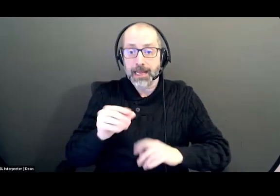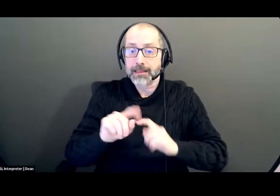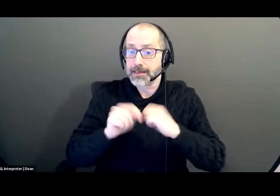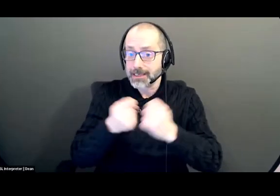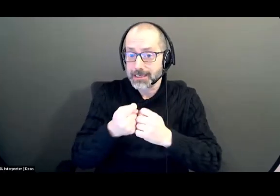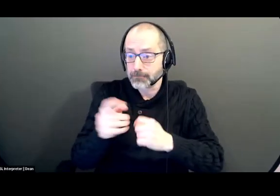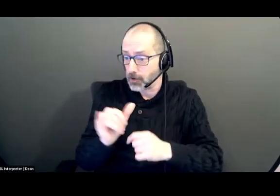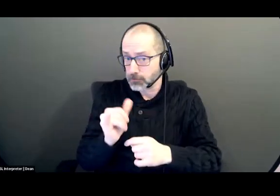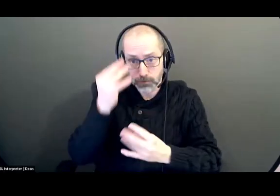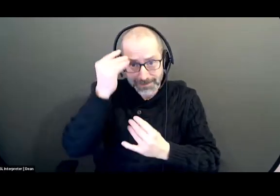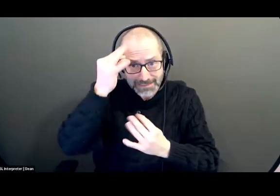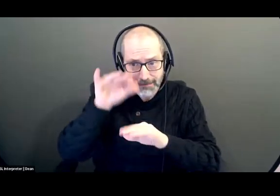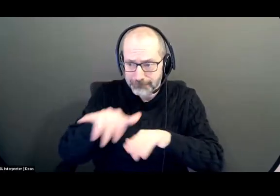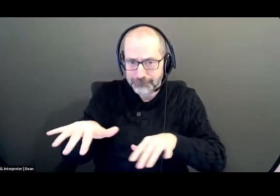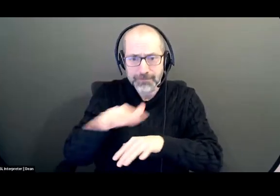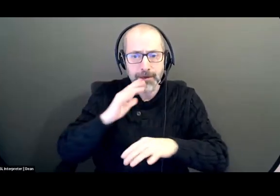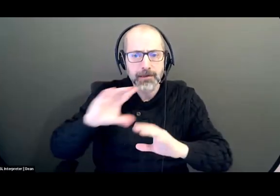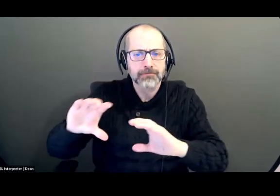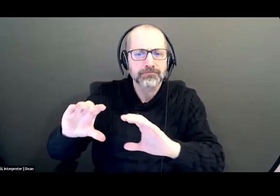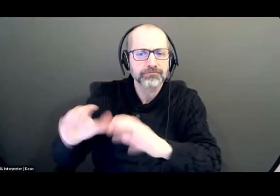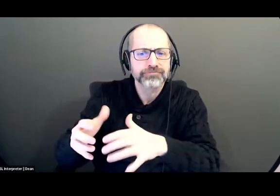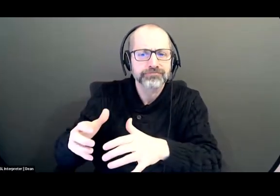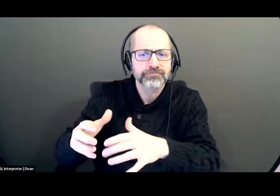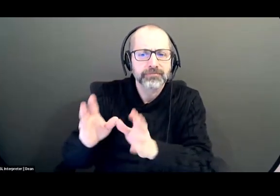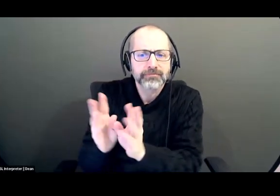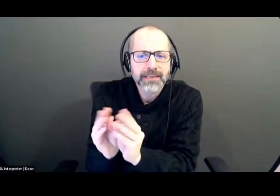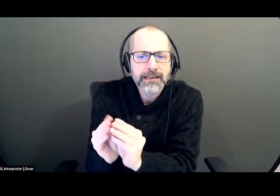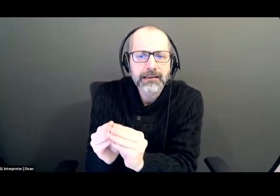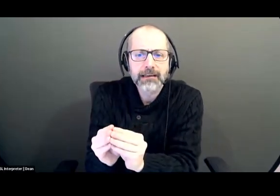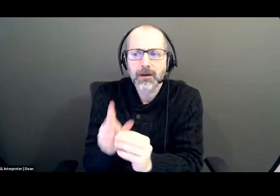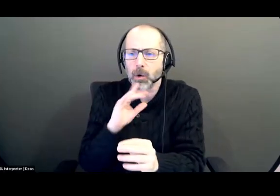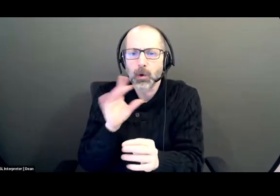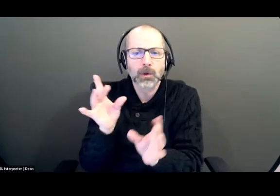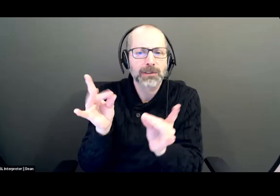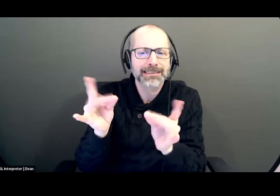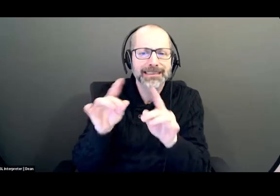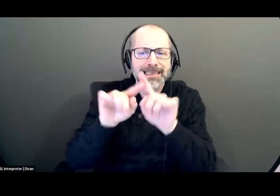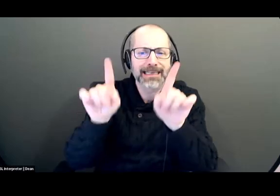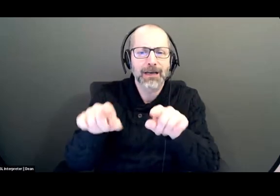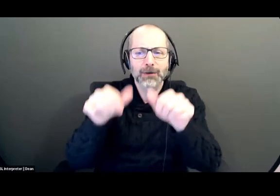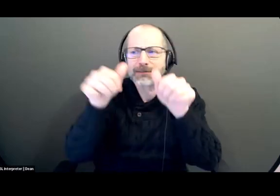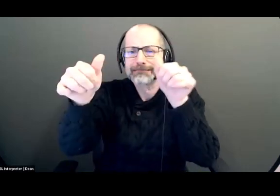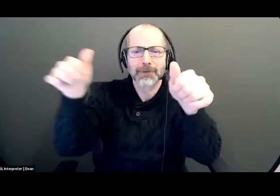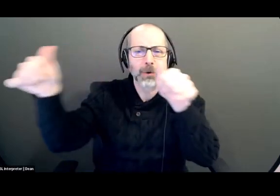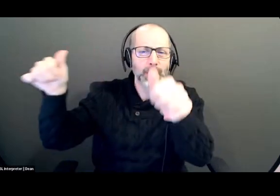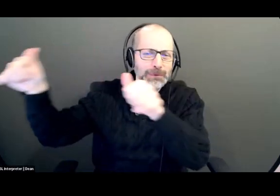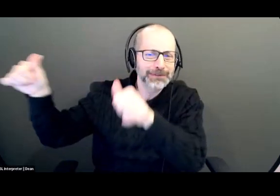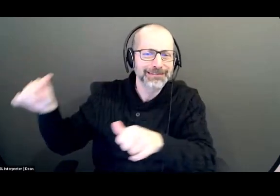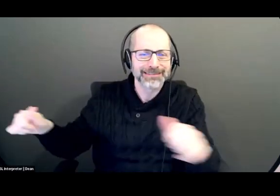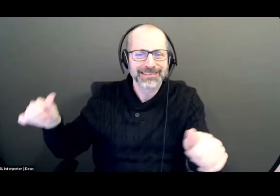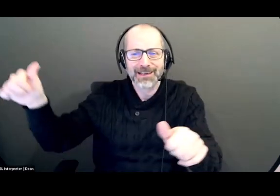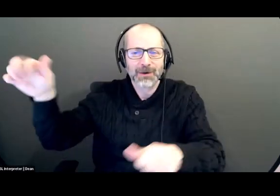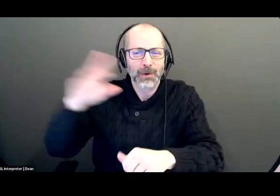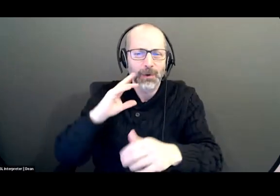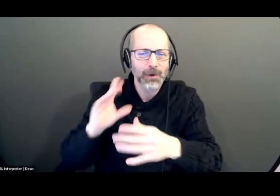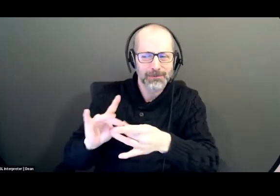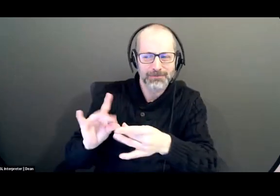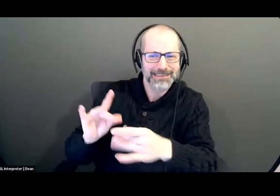I can kind of jump in too, and oh no, go ahead, Kimberly. Sorry. Okay, go